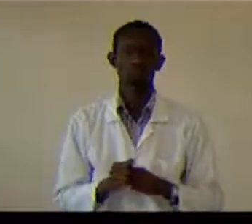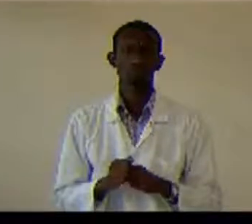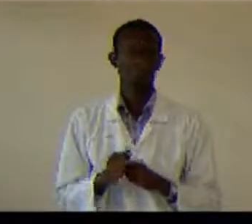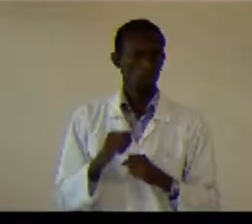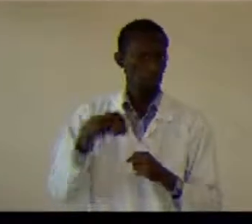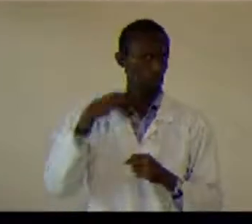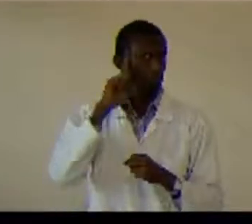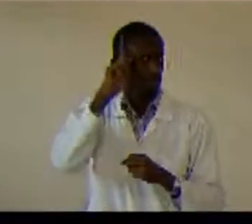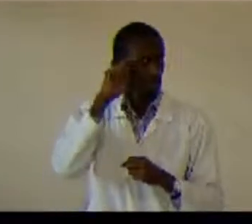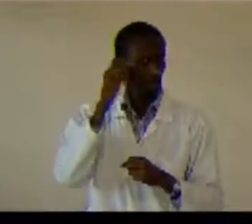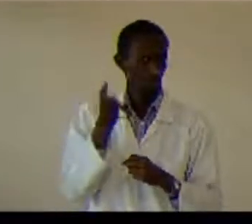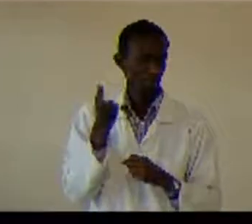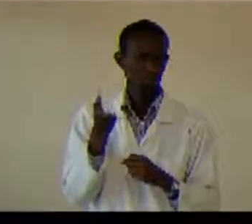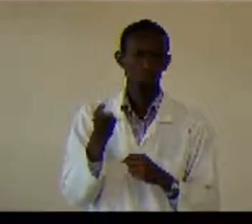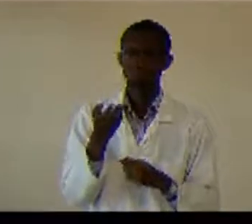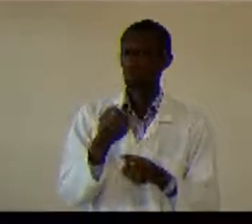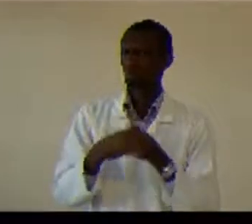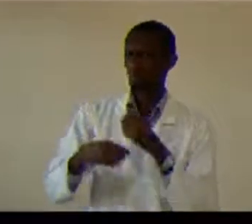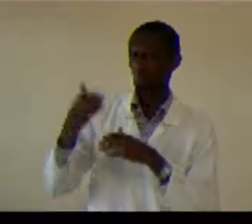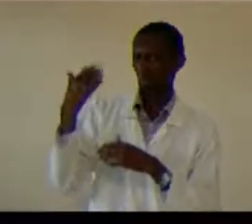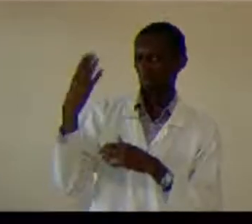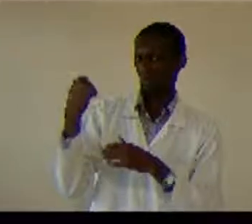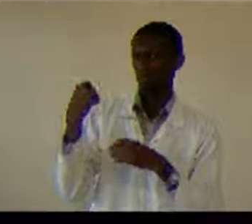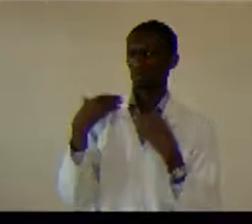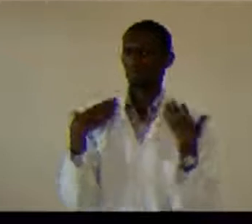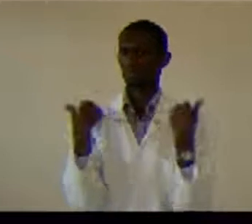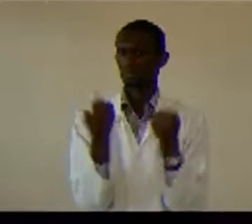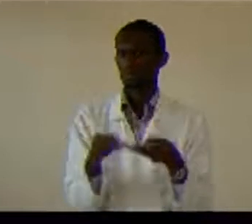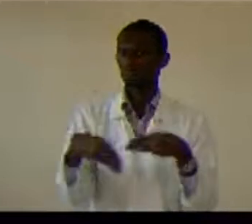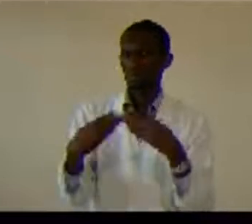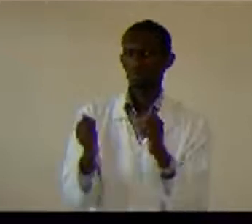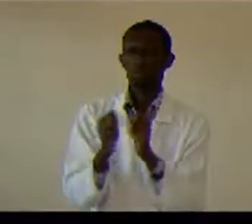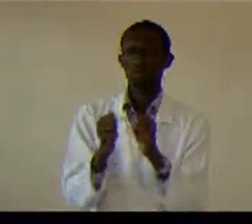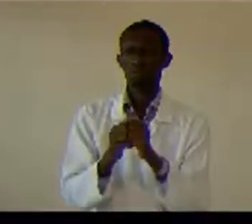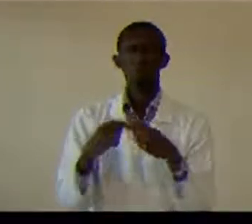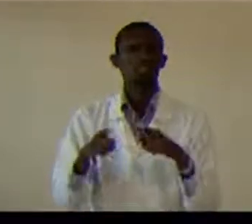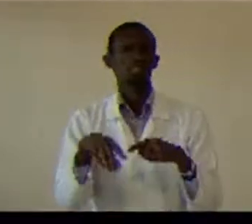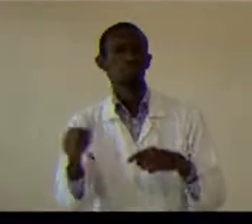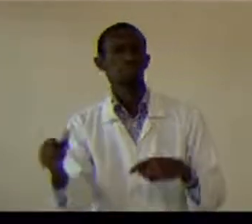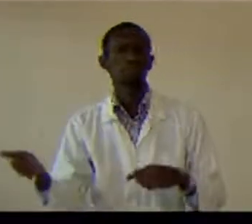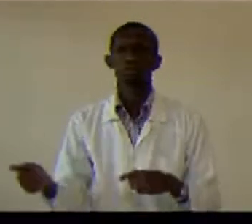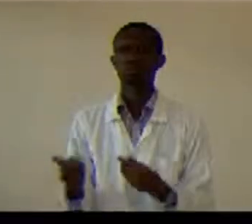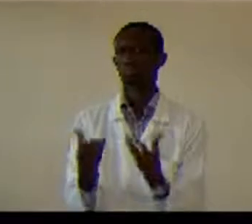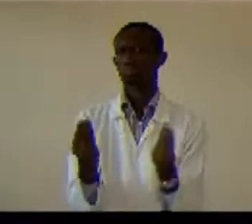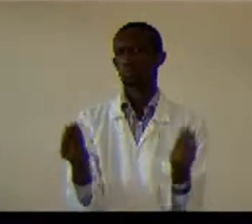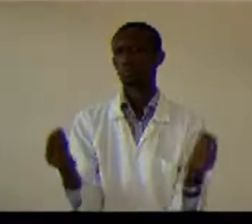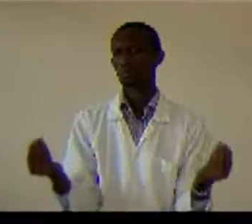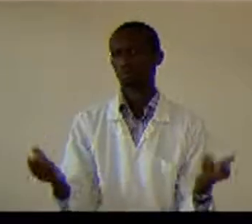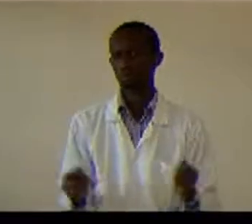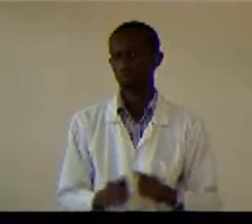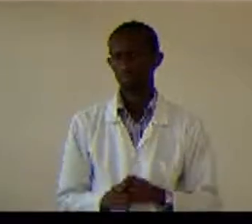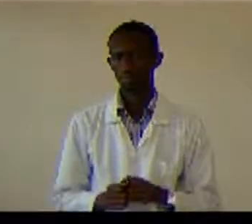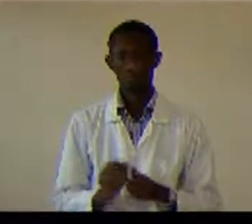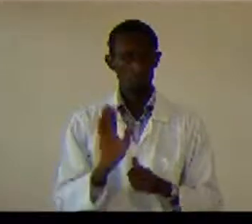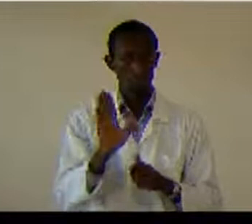was maybe the most complicated number that I left you with. Otherwise, the rest are easy. Define